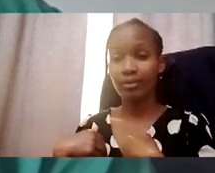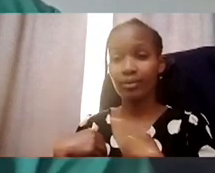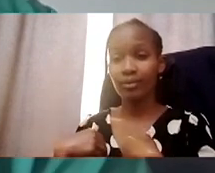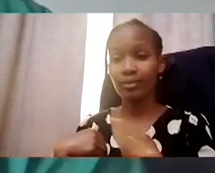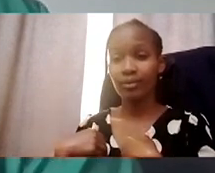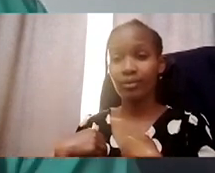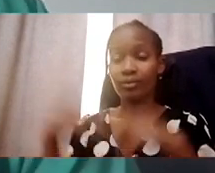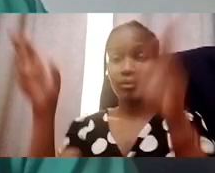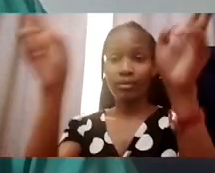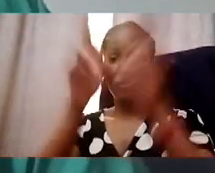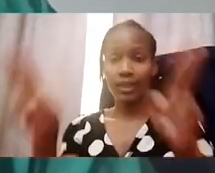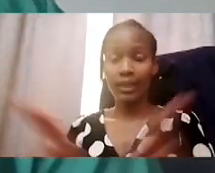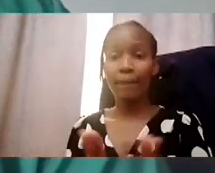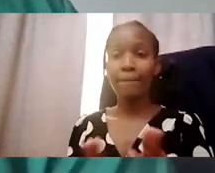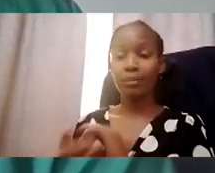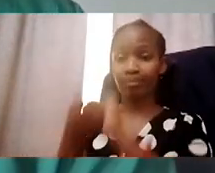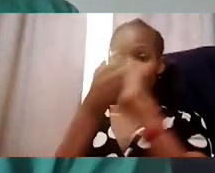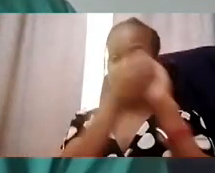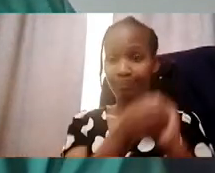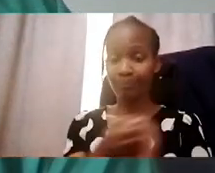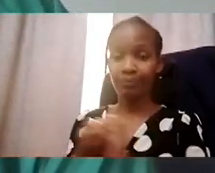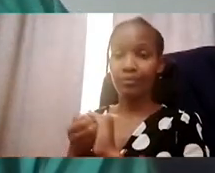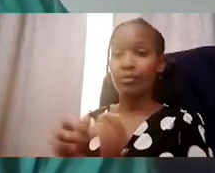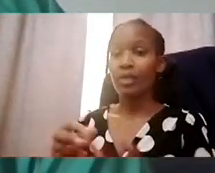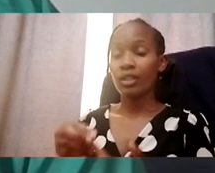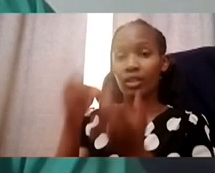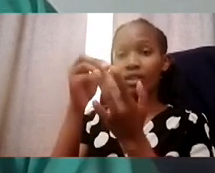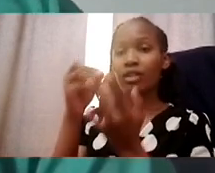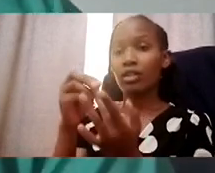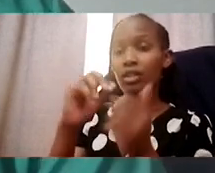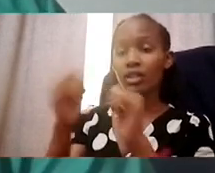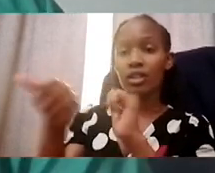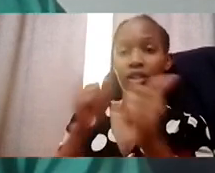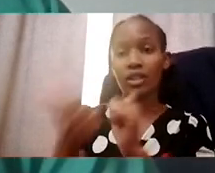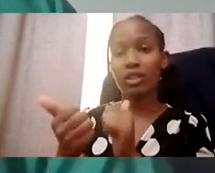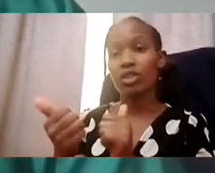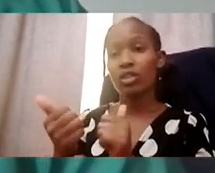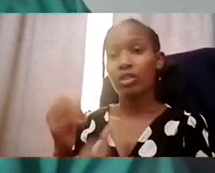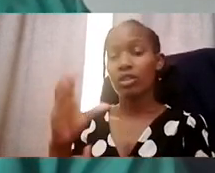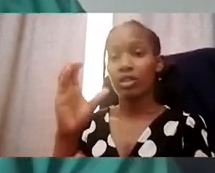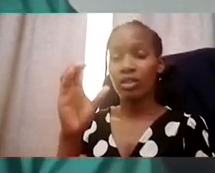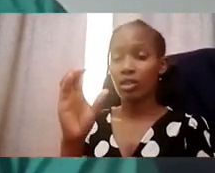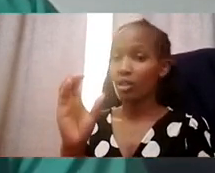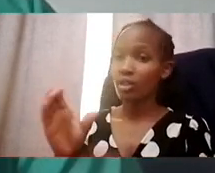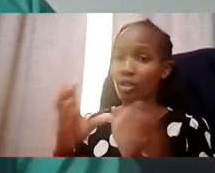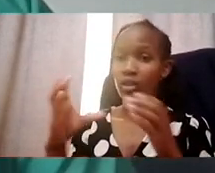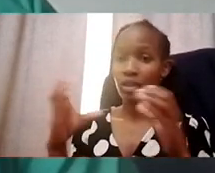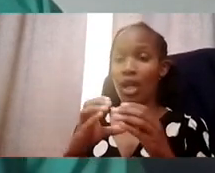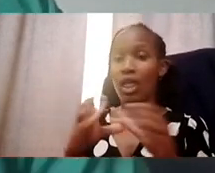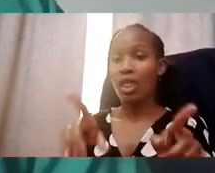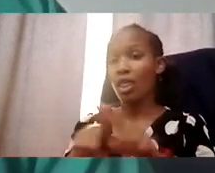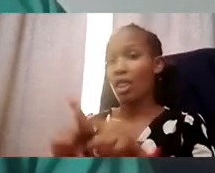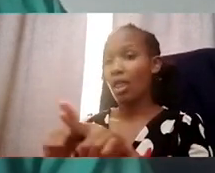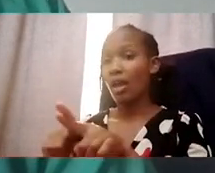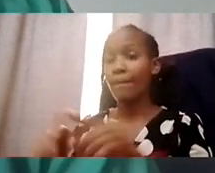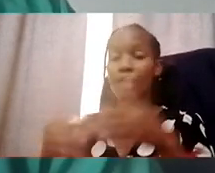International Judo Federation, the Special Olympics, International Paralympic Committee, Bangladesh, English and Republic of Ireland Football